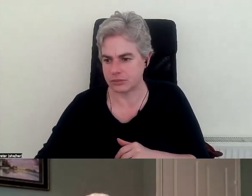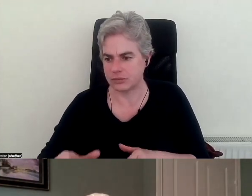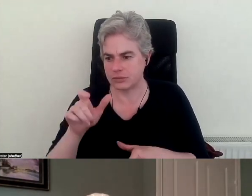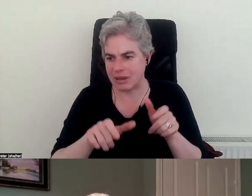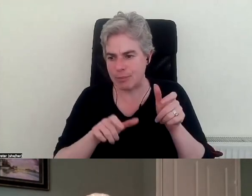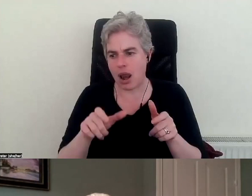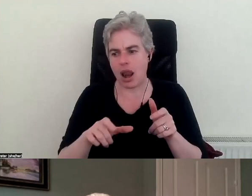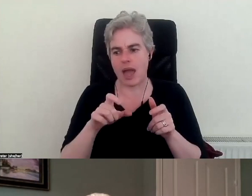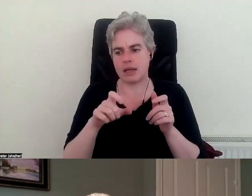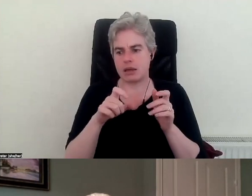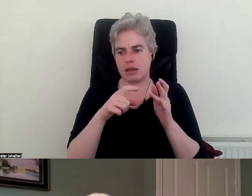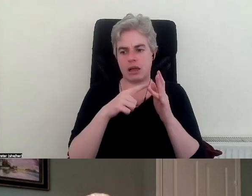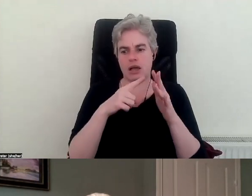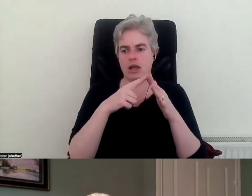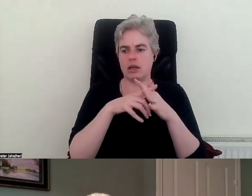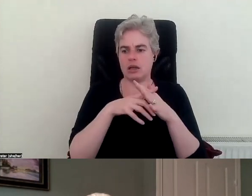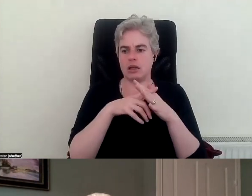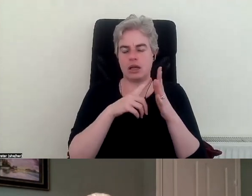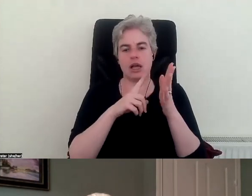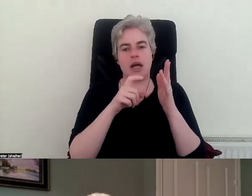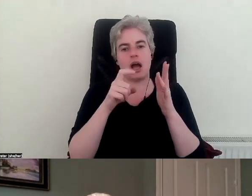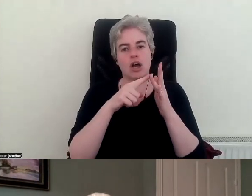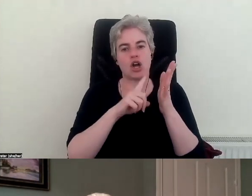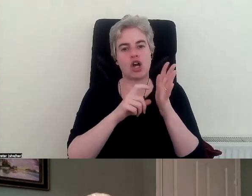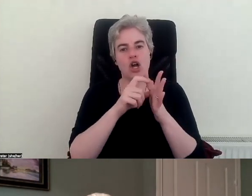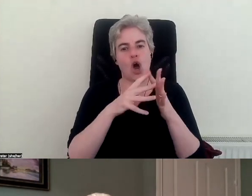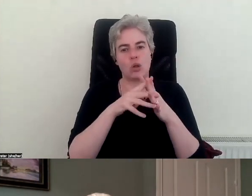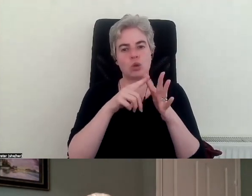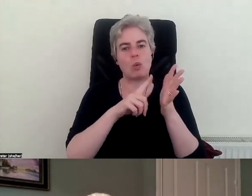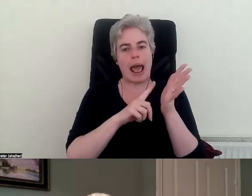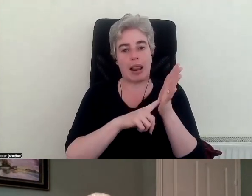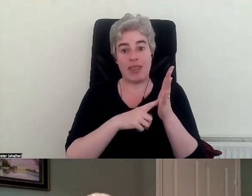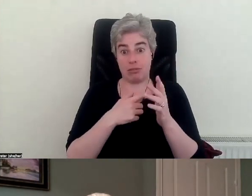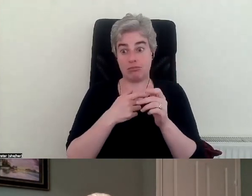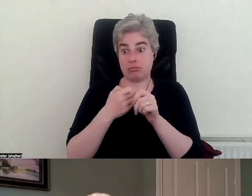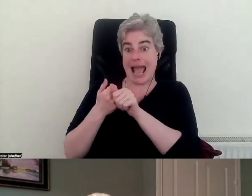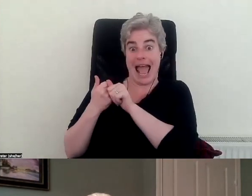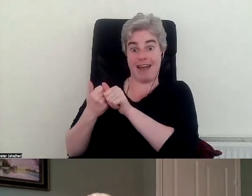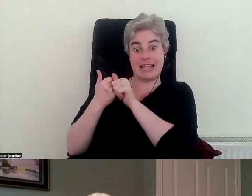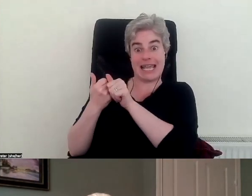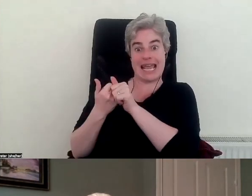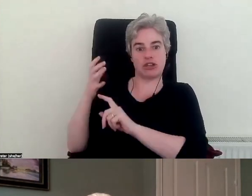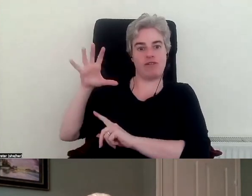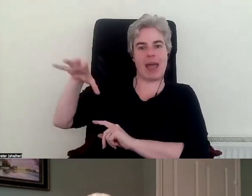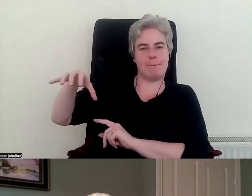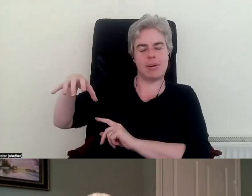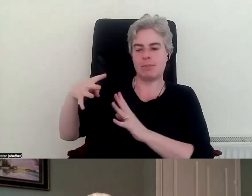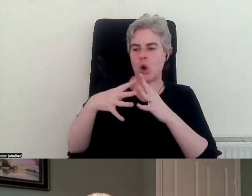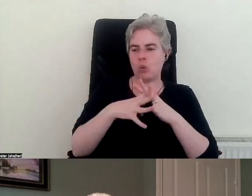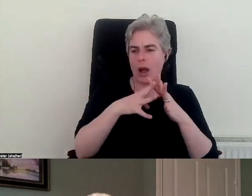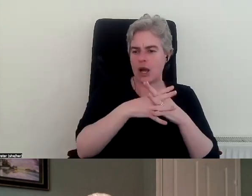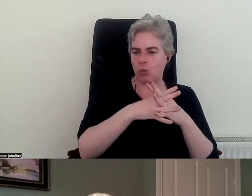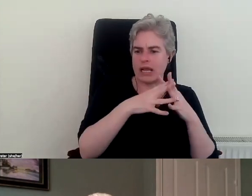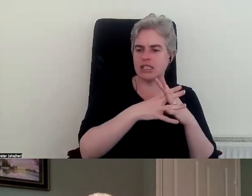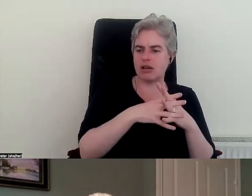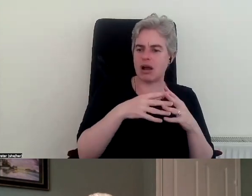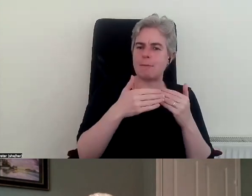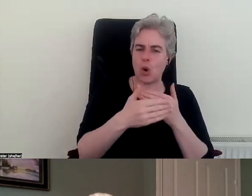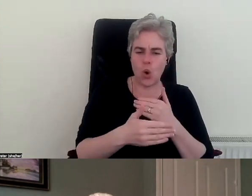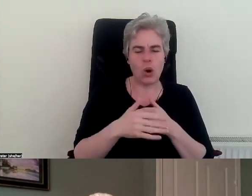Caldwell and others who were kind of advocates of the empire. Westcott was more of a